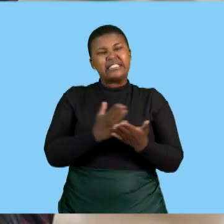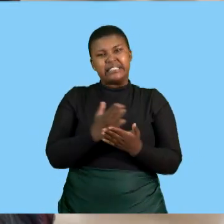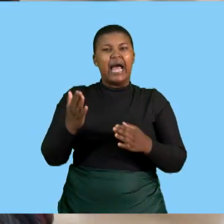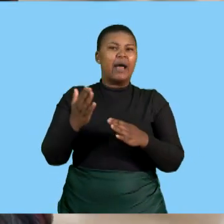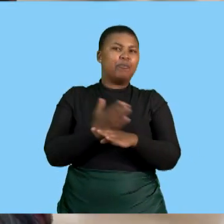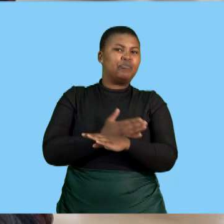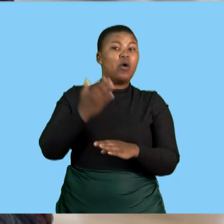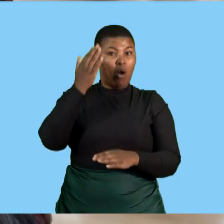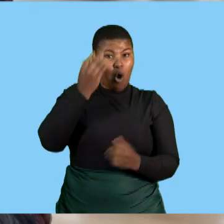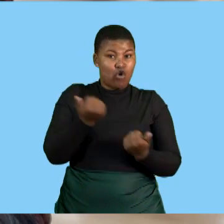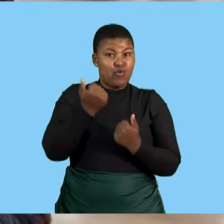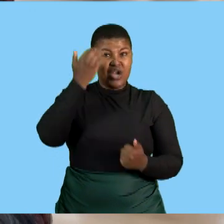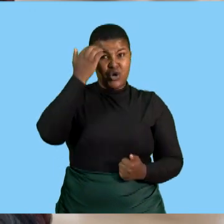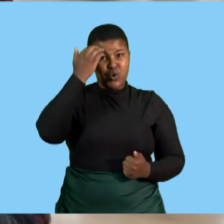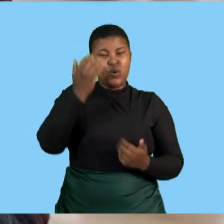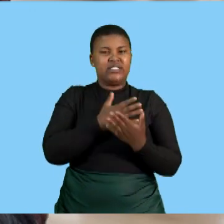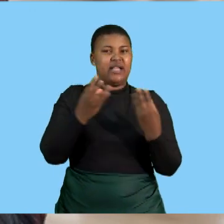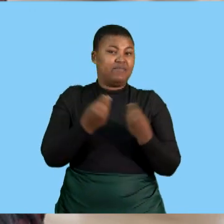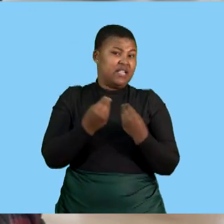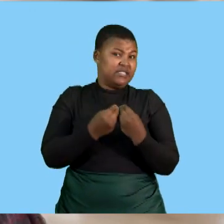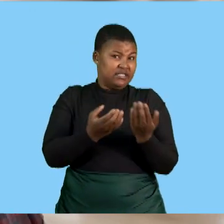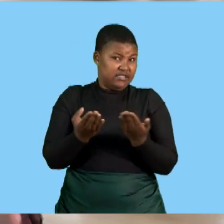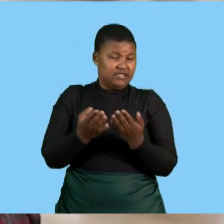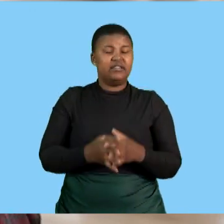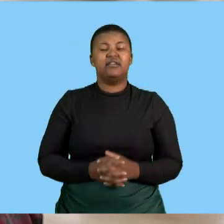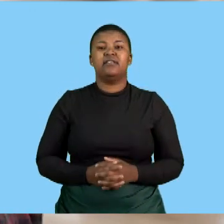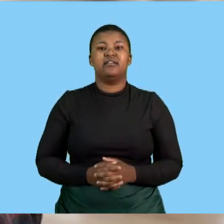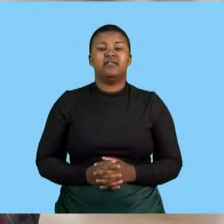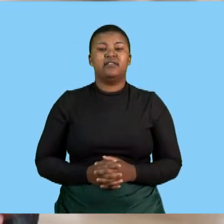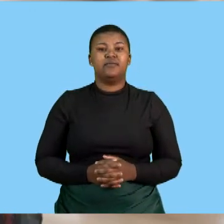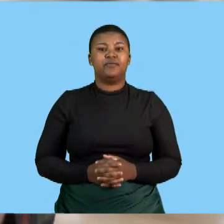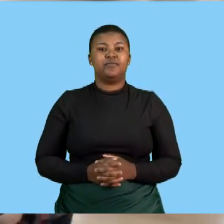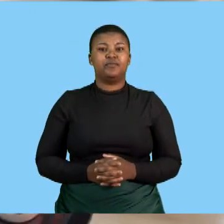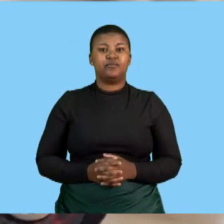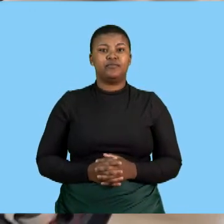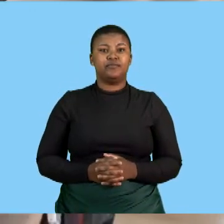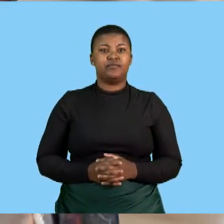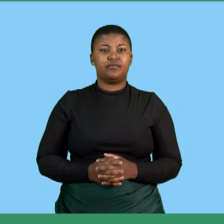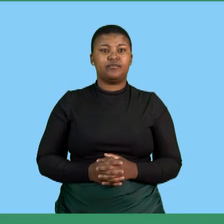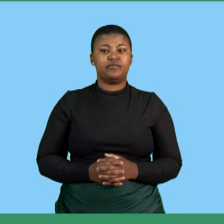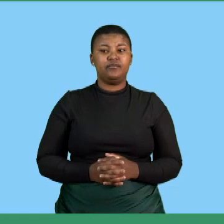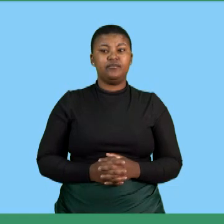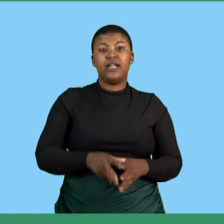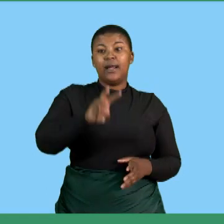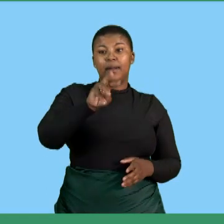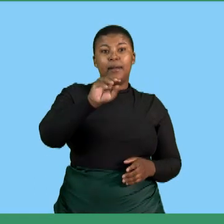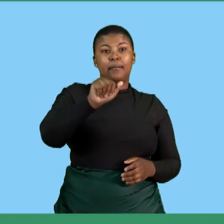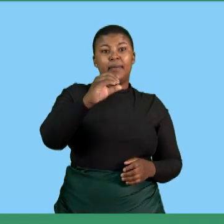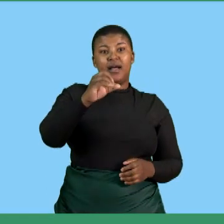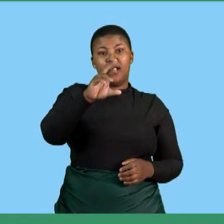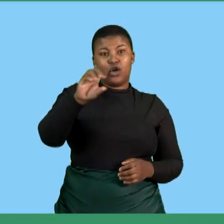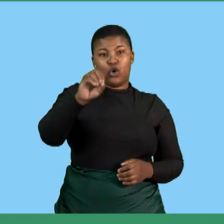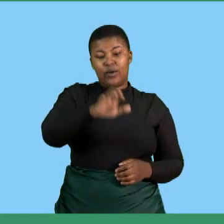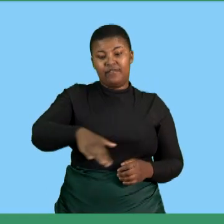look at some pre-knowledge and concepts you should be familiar with. Our first pre-knowledge concept is then